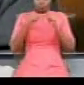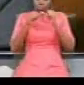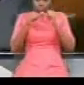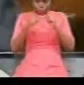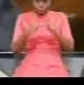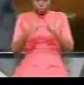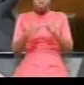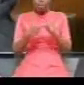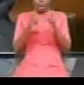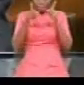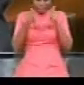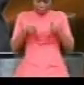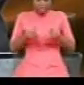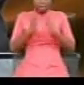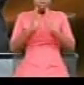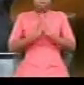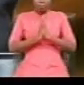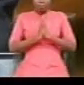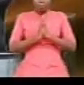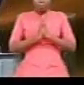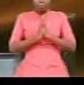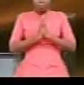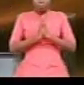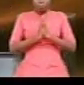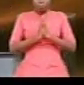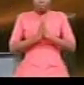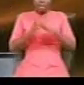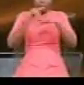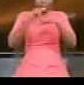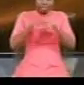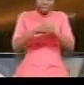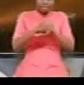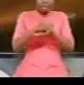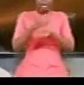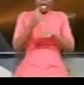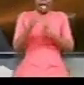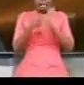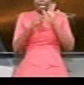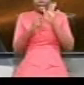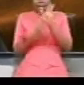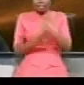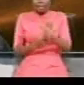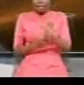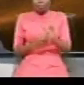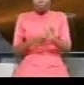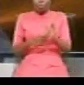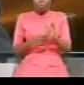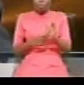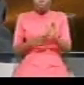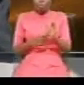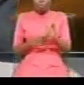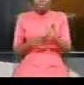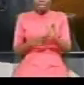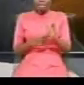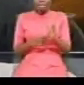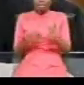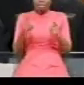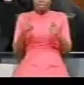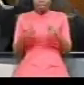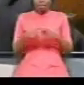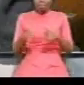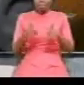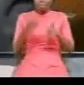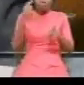consistent personal prayer sets an example and pattern for us.